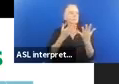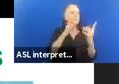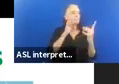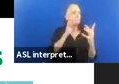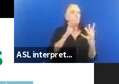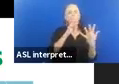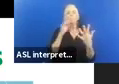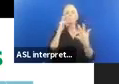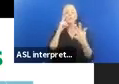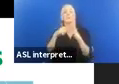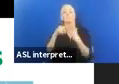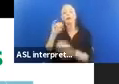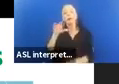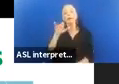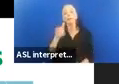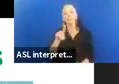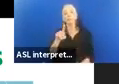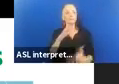Iceland.